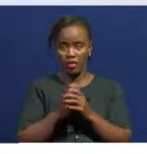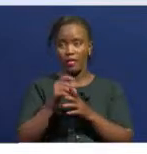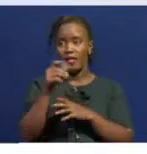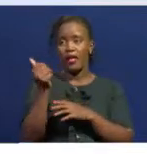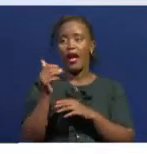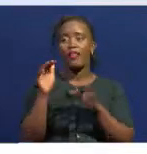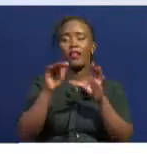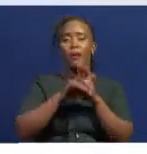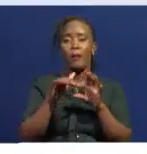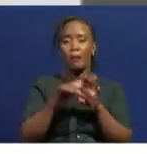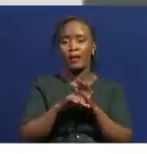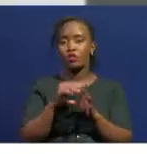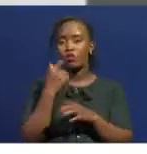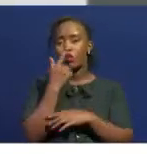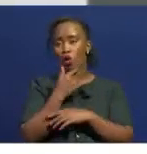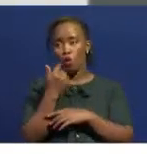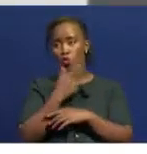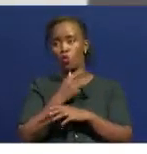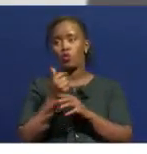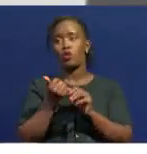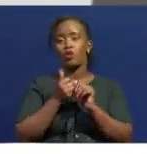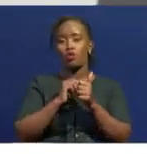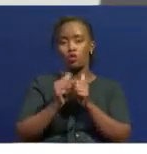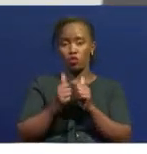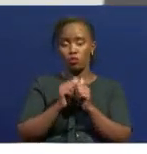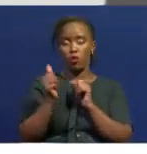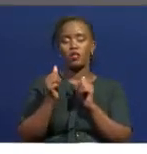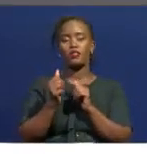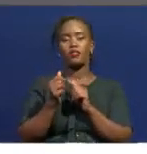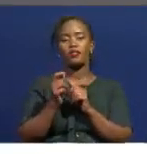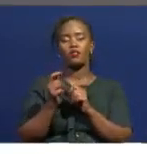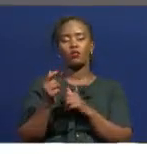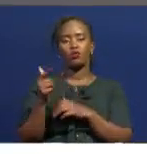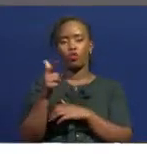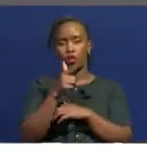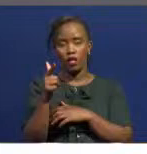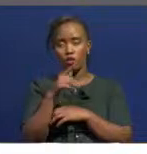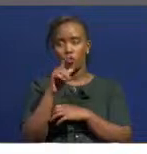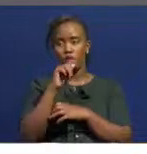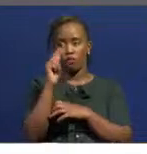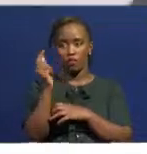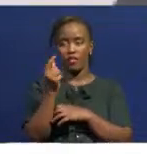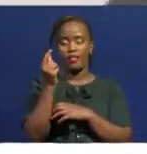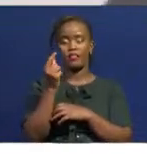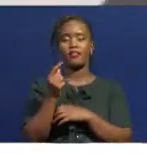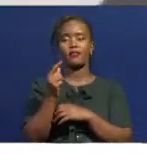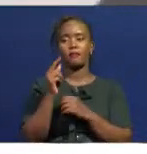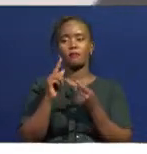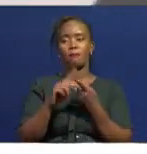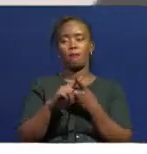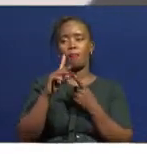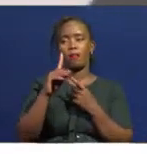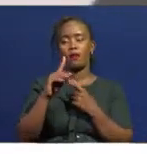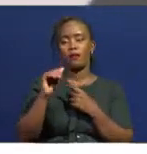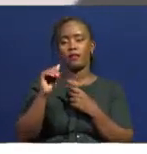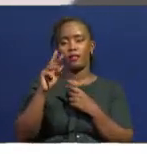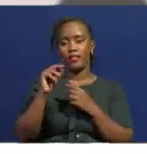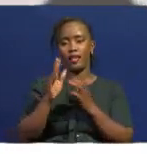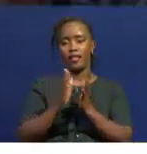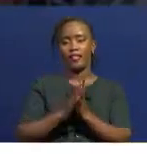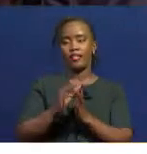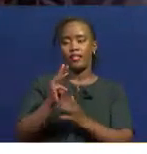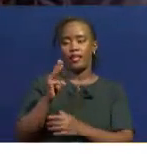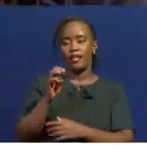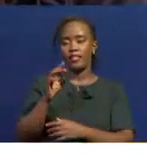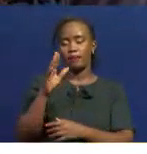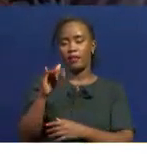board include Sports Journalists Association of Kenya President James Owaindi, Alfred Nganga, Dan Mule and Marceline Sande, who